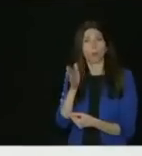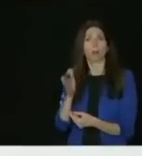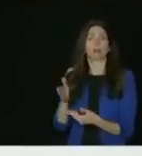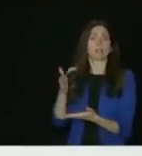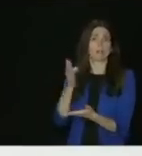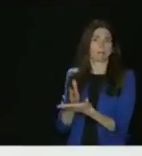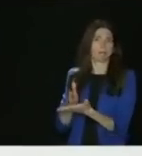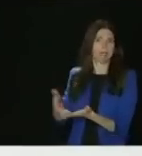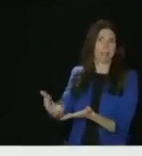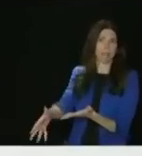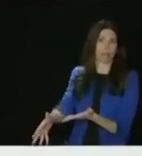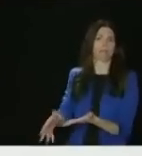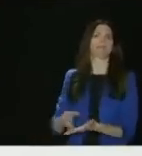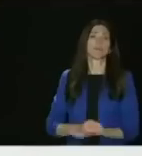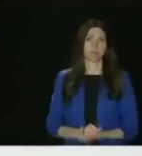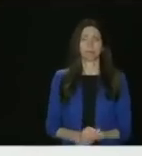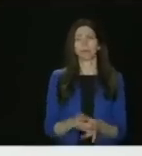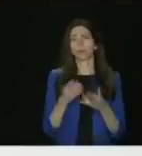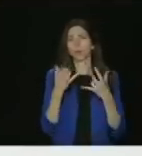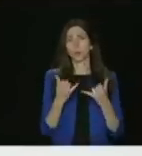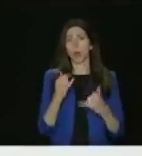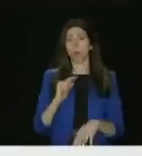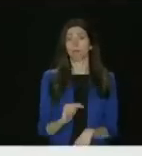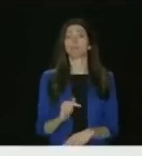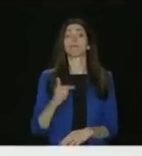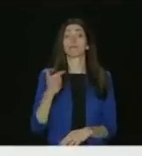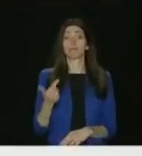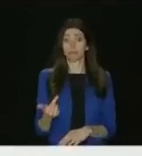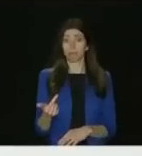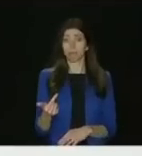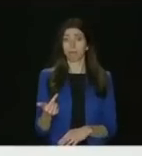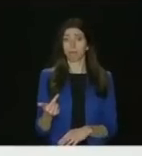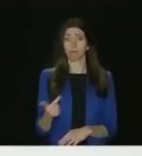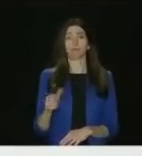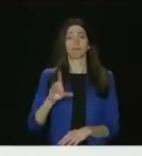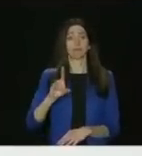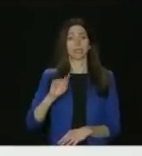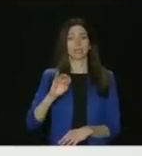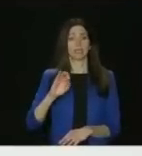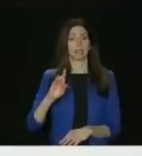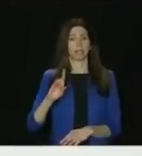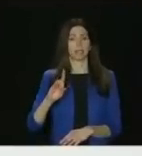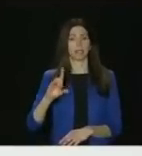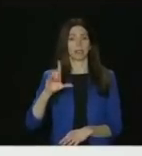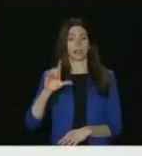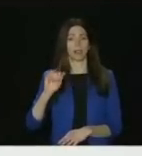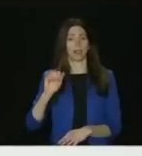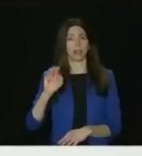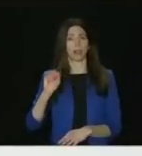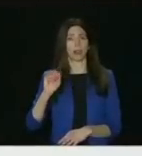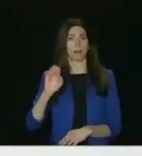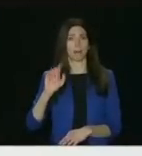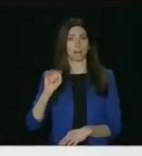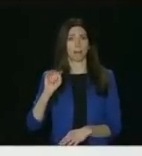And I'll now turn over the floor to my colleague, our Attorney General, Minister of Justice, David Lametti.